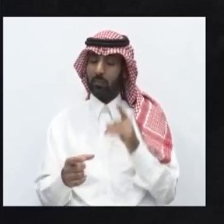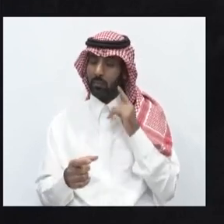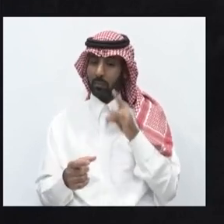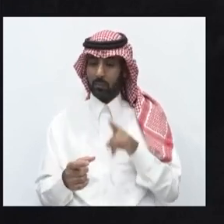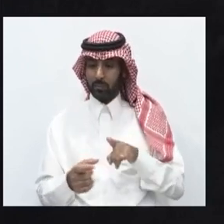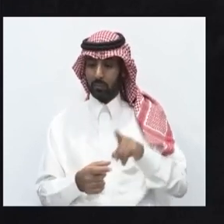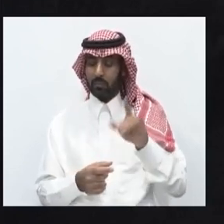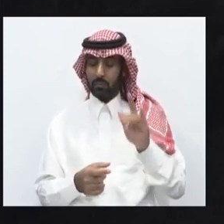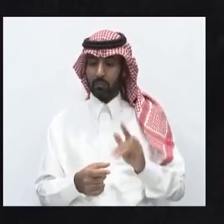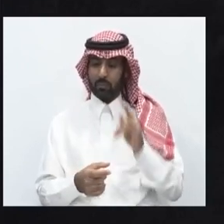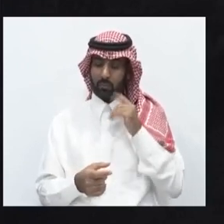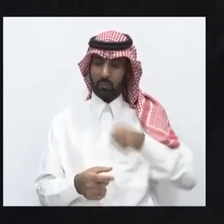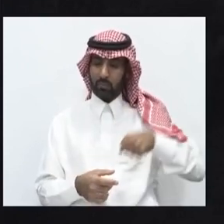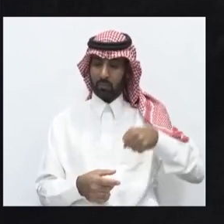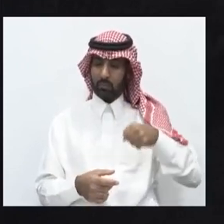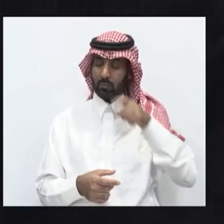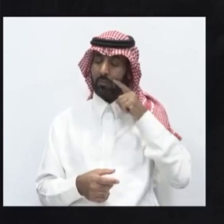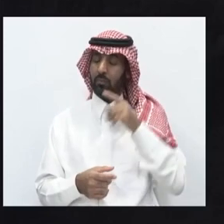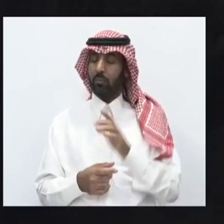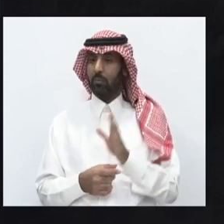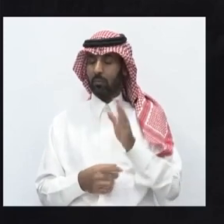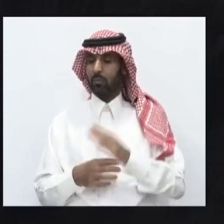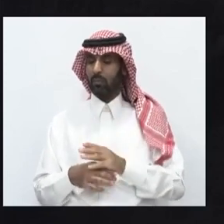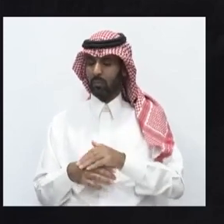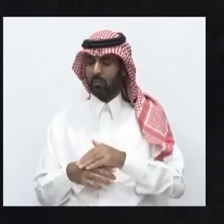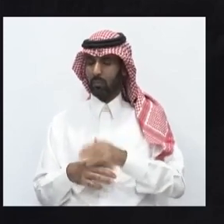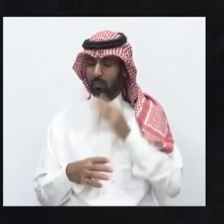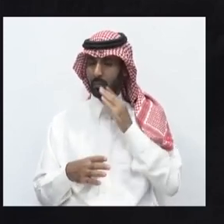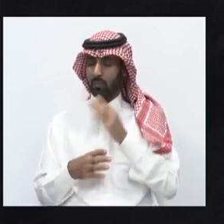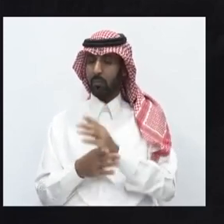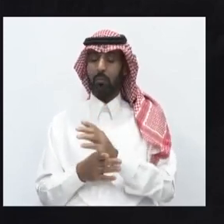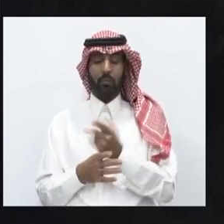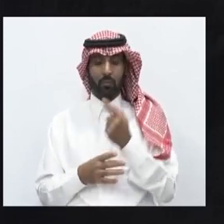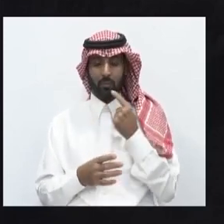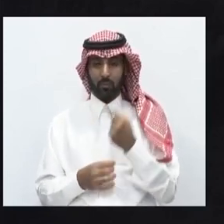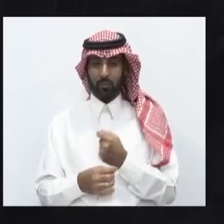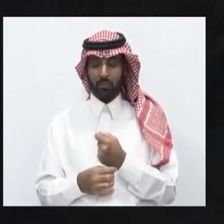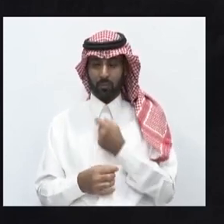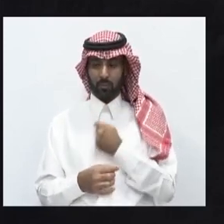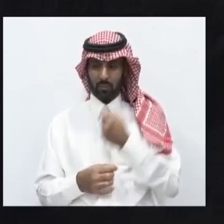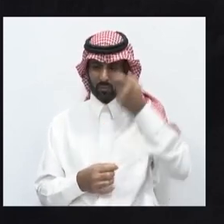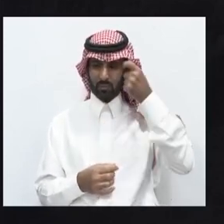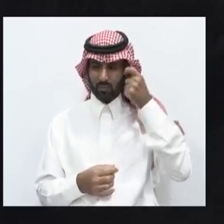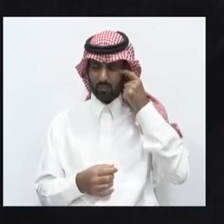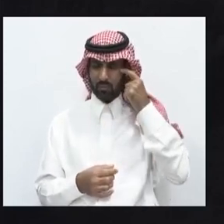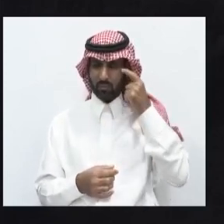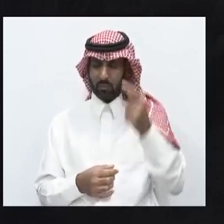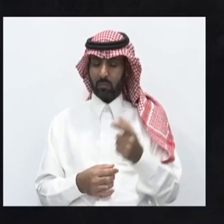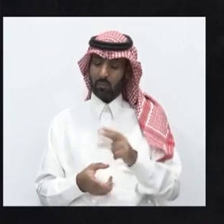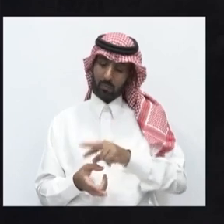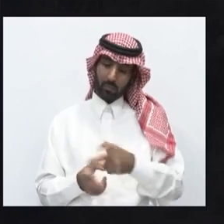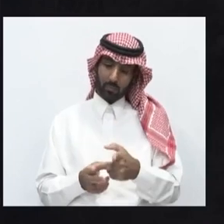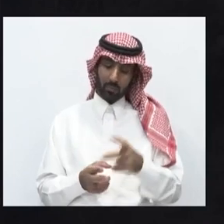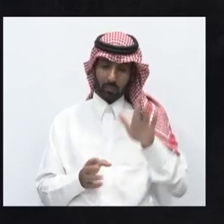attendant? Yes, he called the flight attendant and told her that he wanted to change his seat.